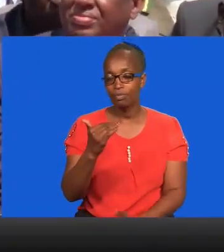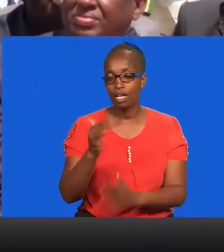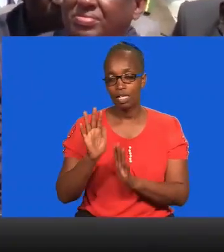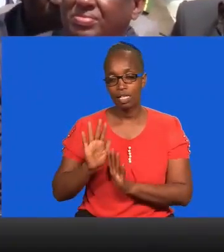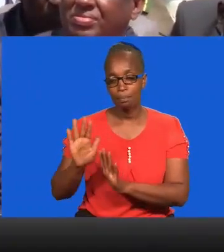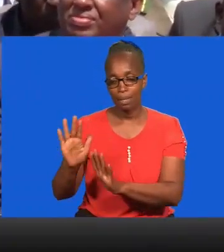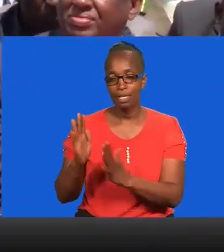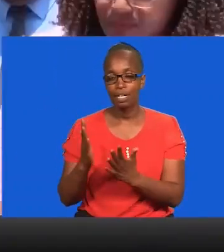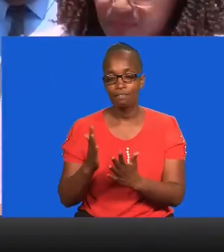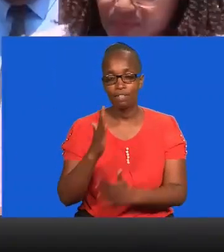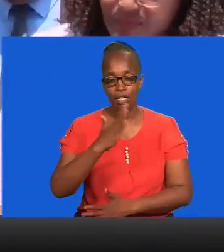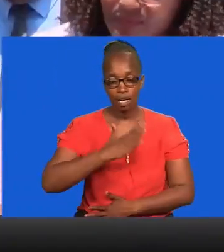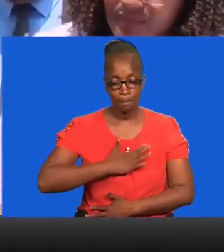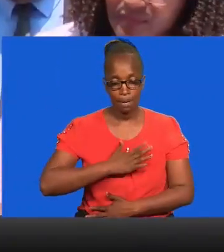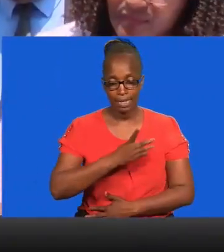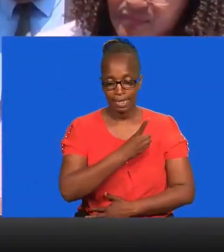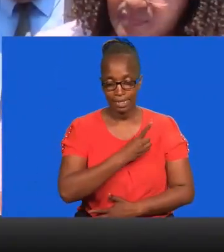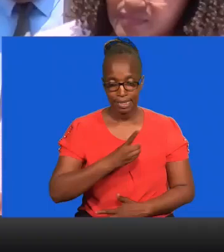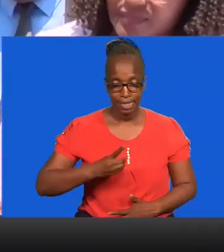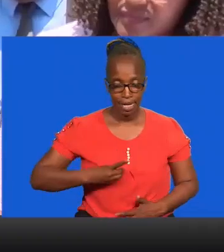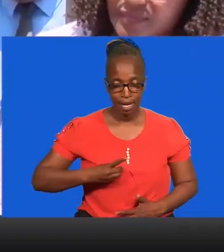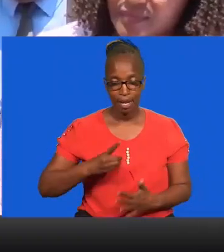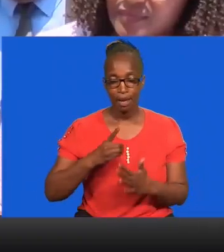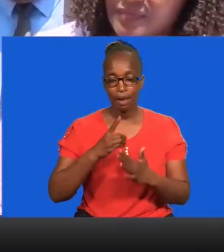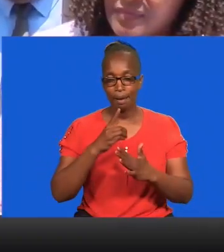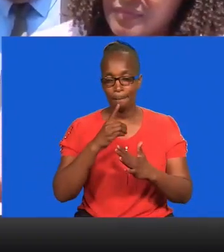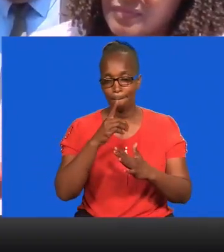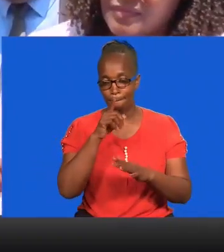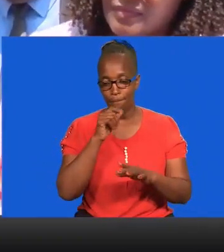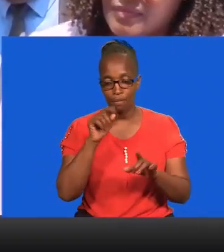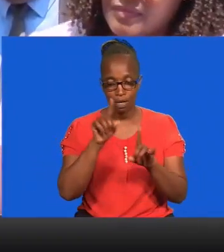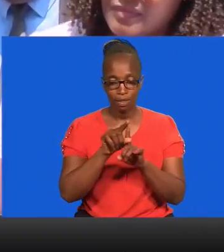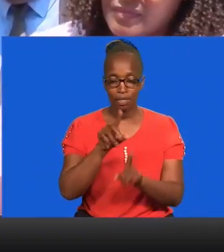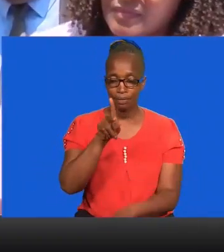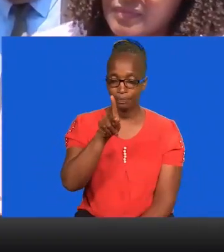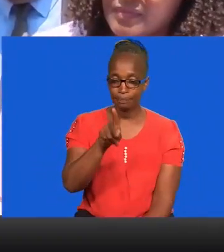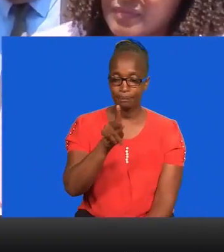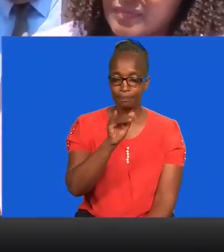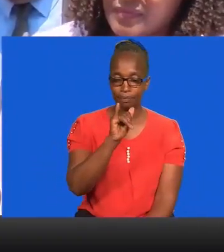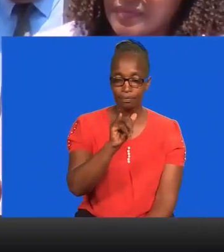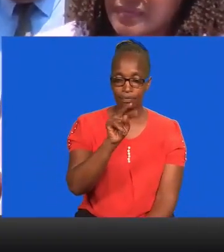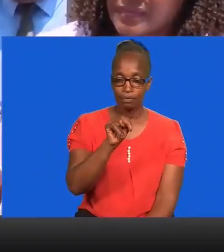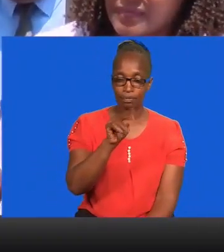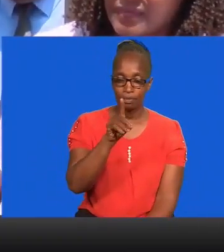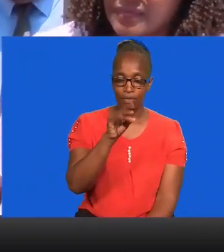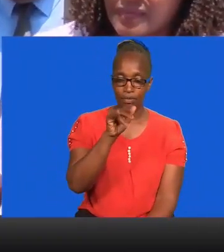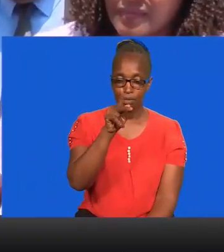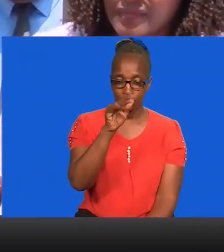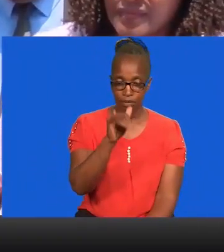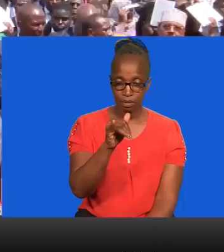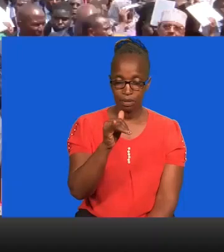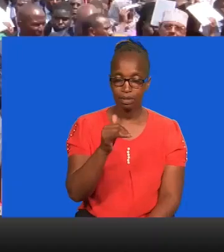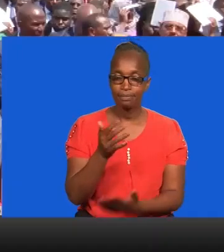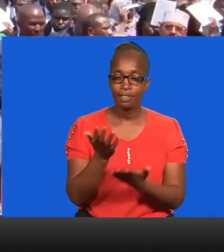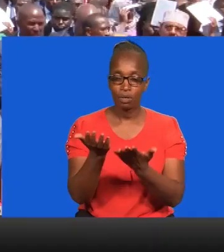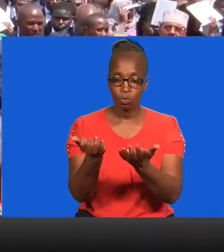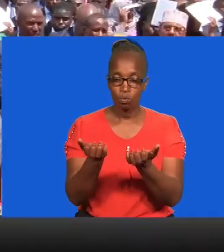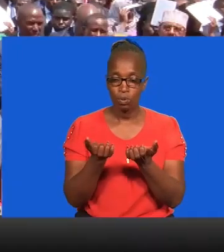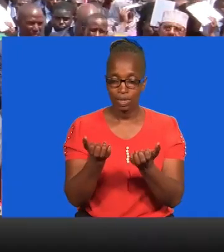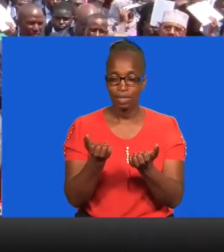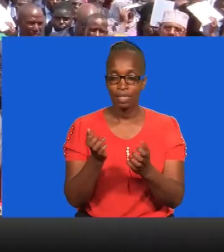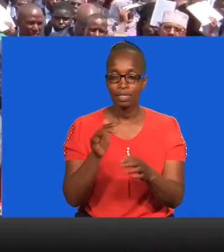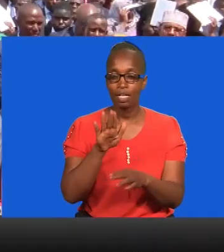behind. My dear Professor Kindiki, I need your voice.